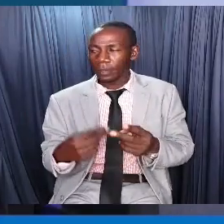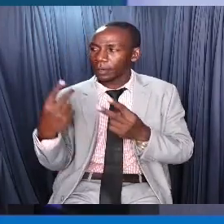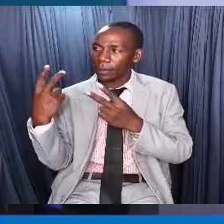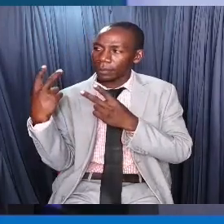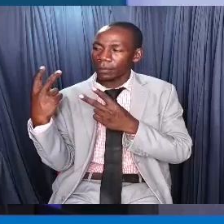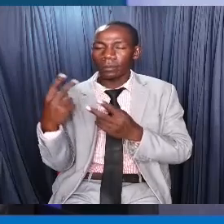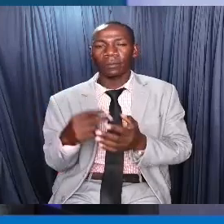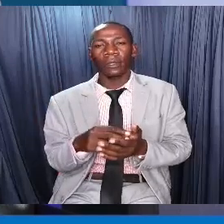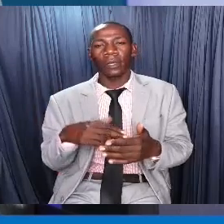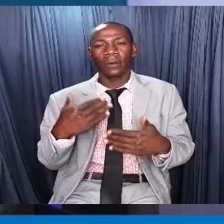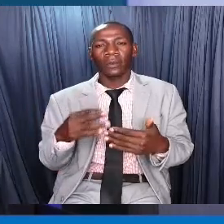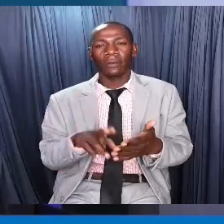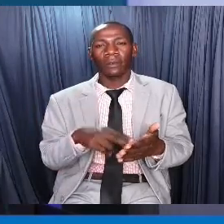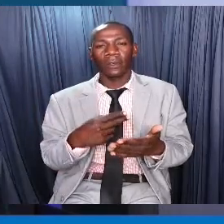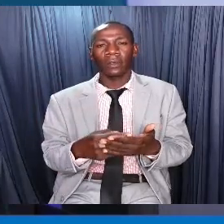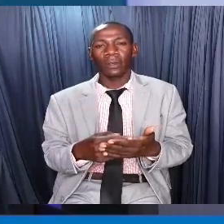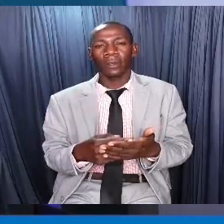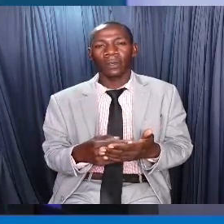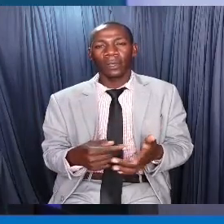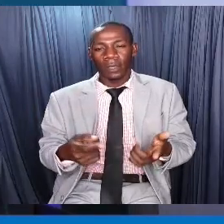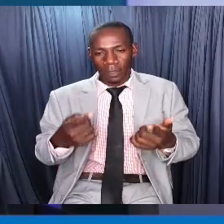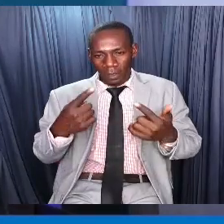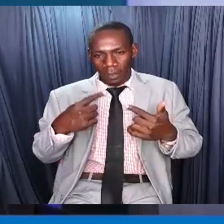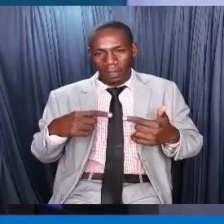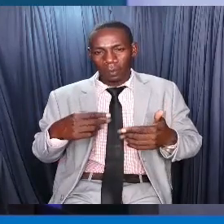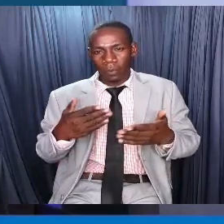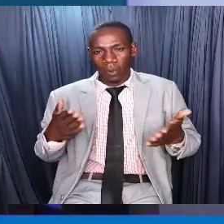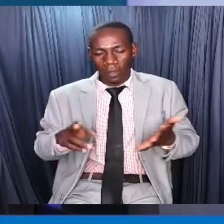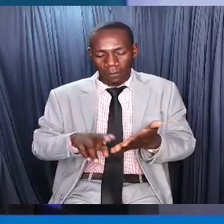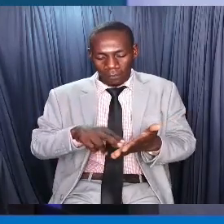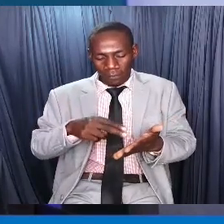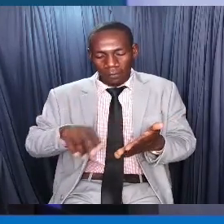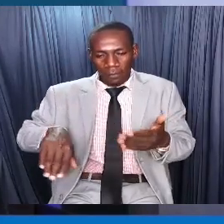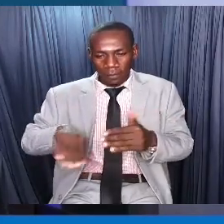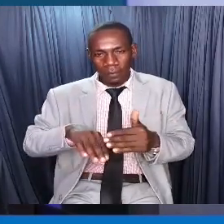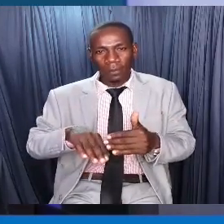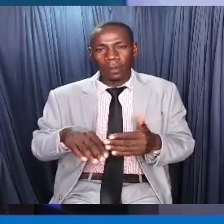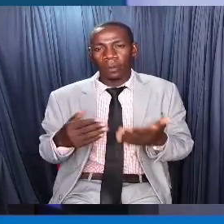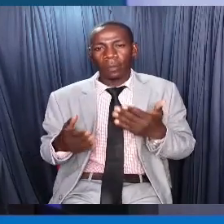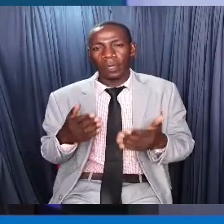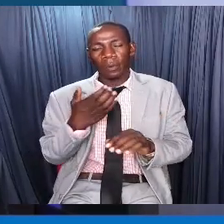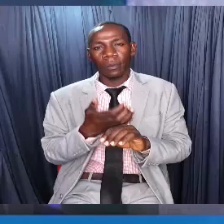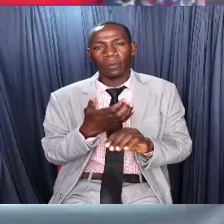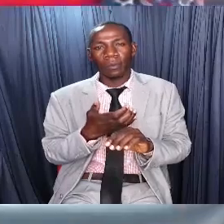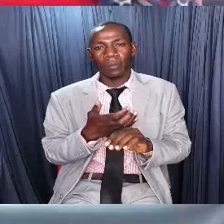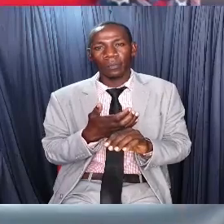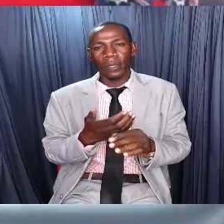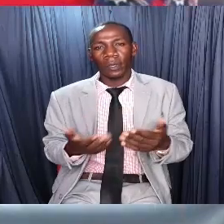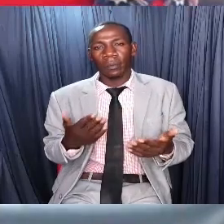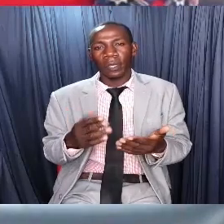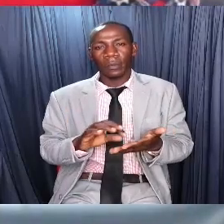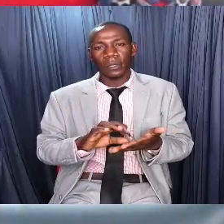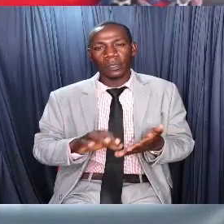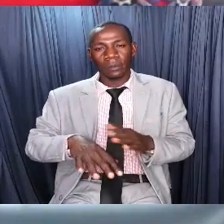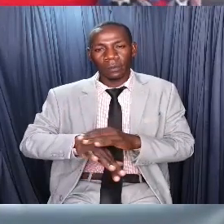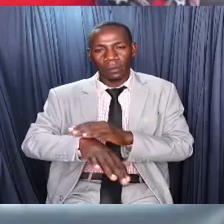turn. Aje mpaka hapa mahali amejikwaa. To the point he stumbled. Ataona kama ni jiwe. He'll see maybe it's a stone. Au ni mzizi.